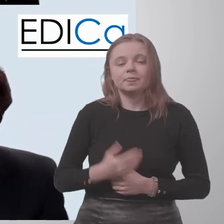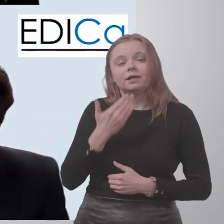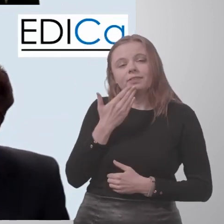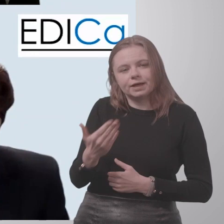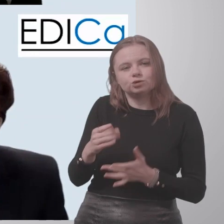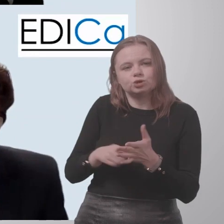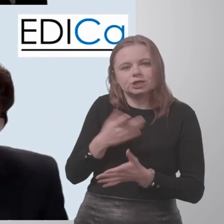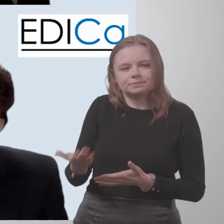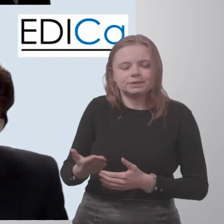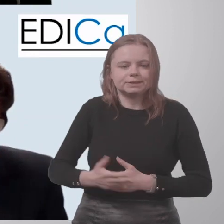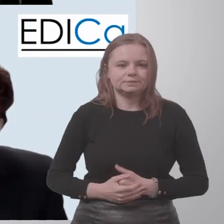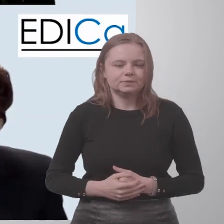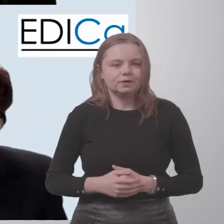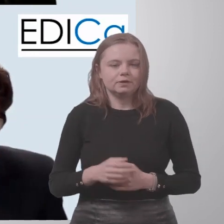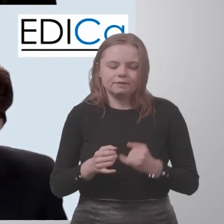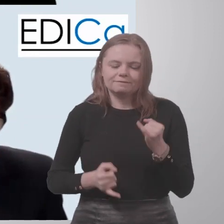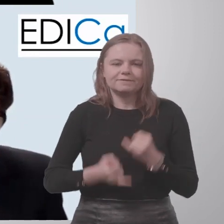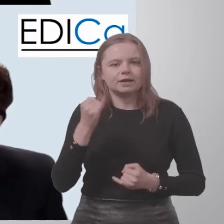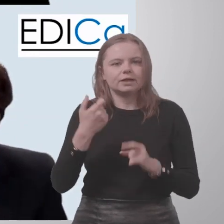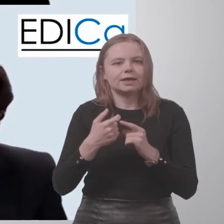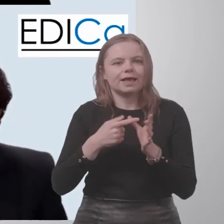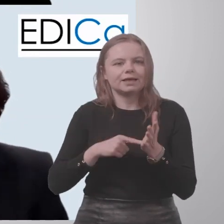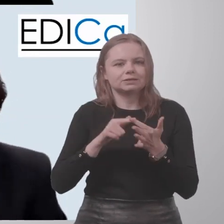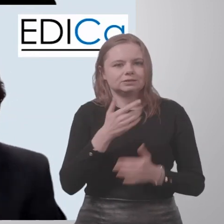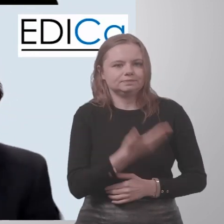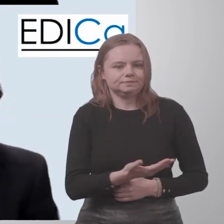you so much, James. And finally, Kate?